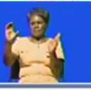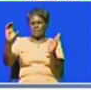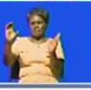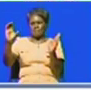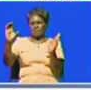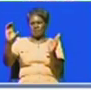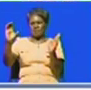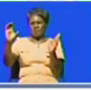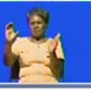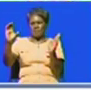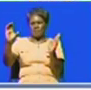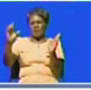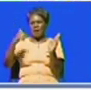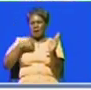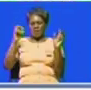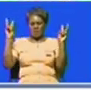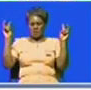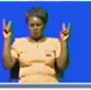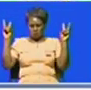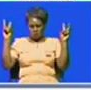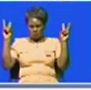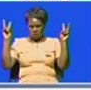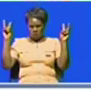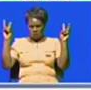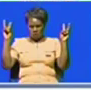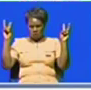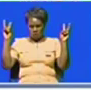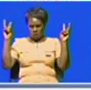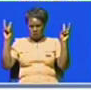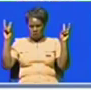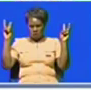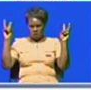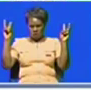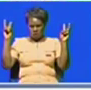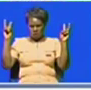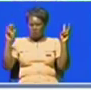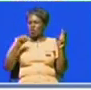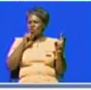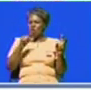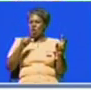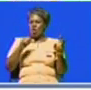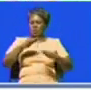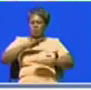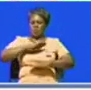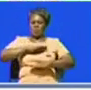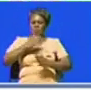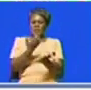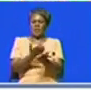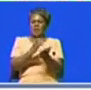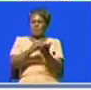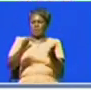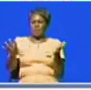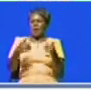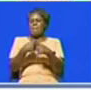There were issues which, again, we argue were not substantive enough to nullify the presidential vote.